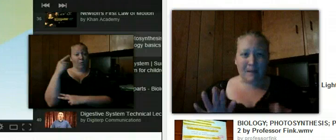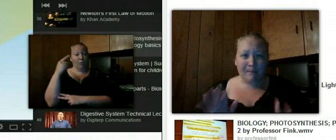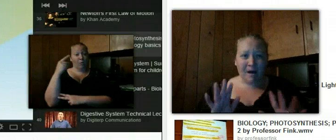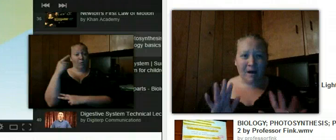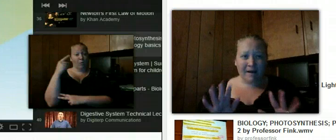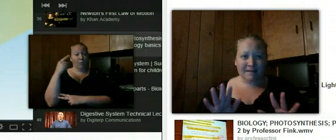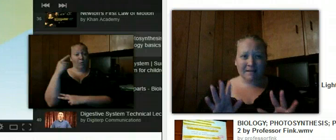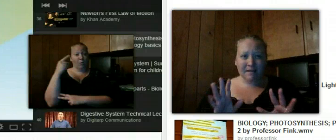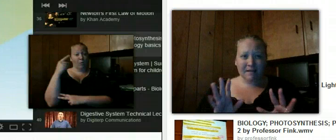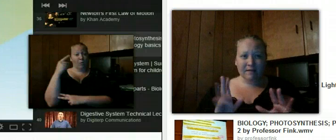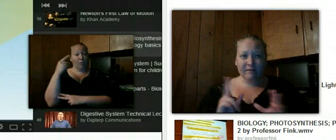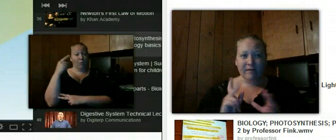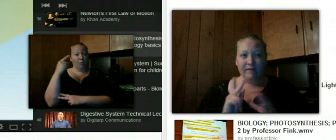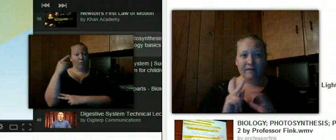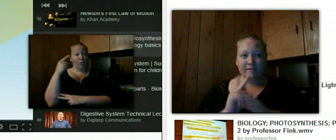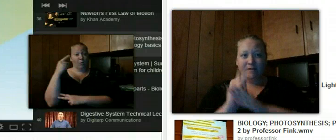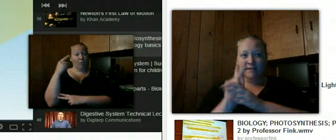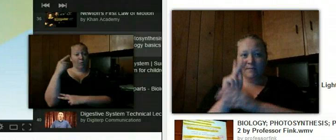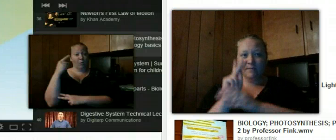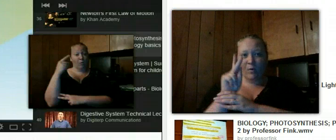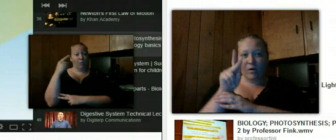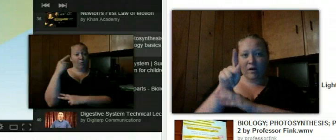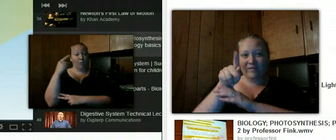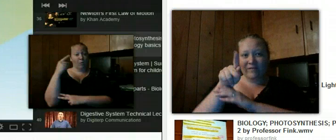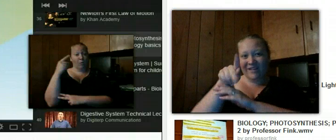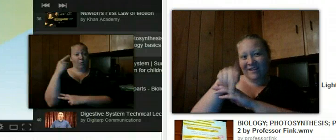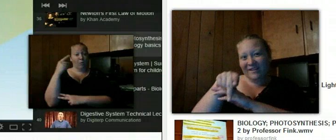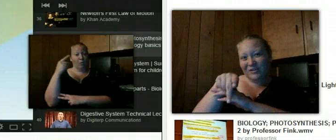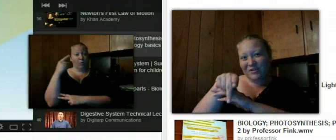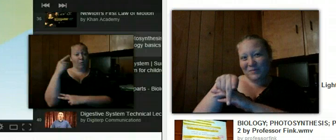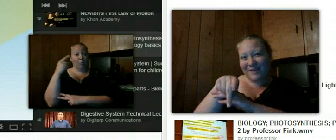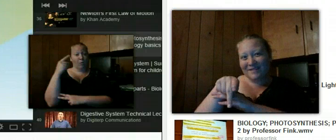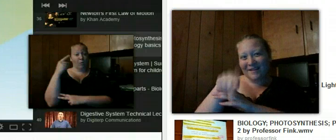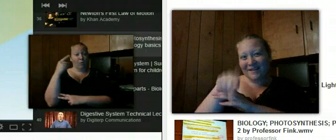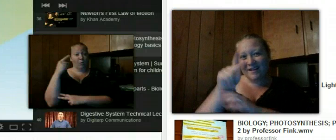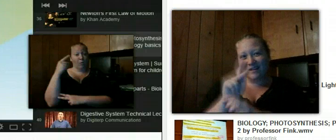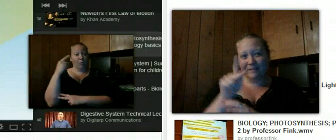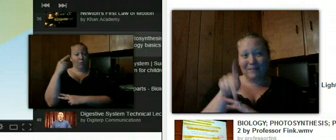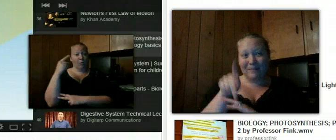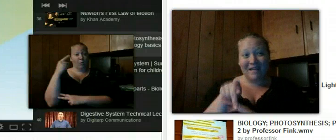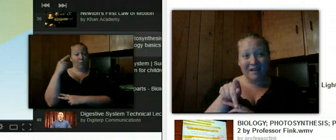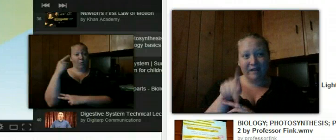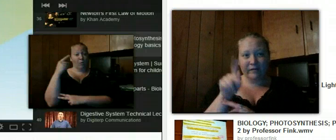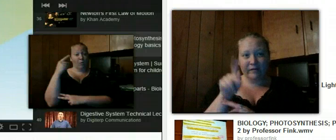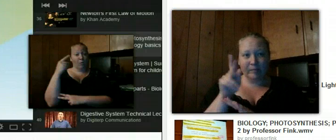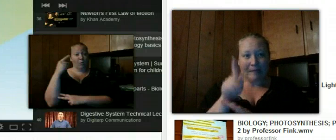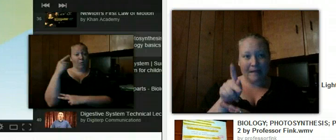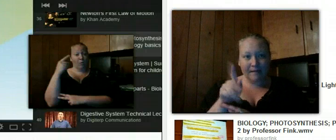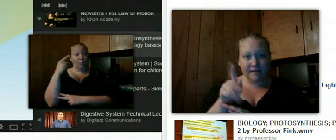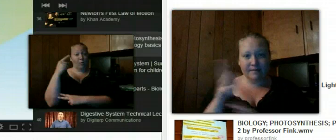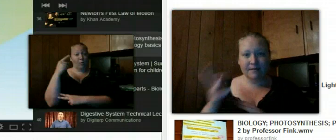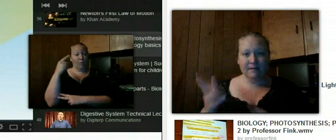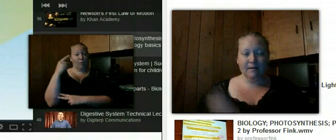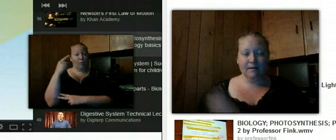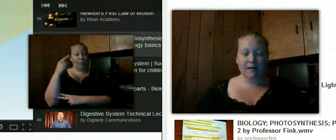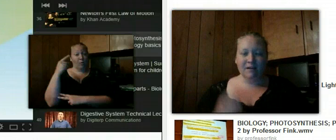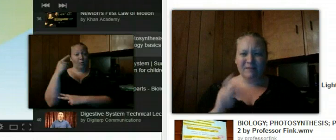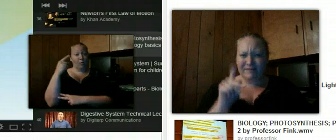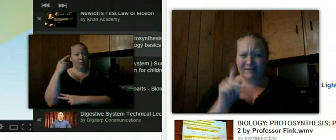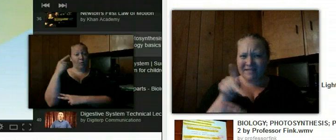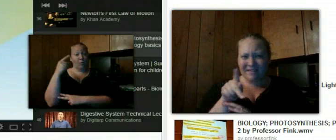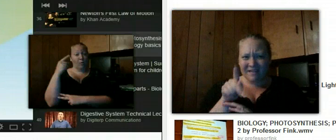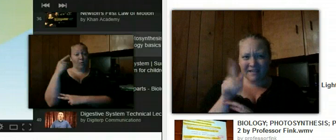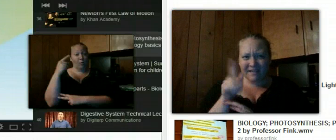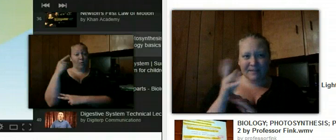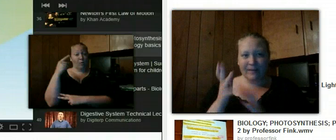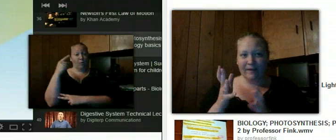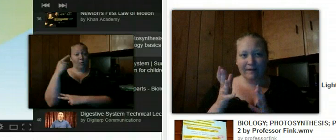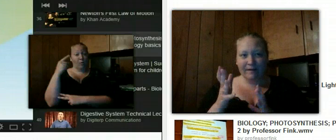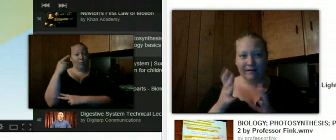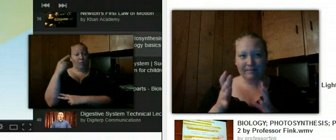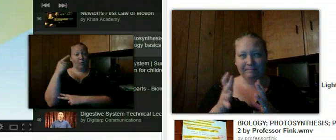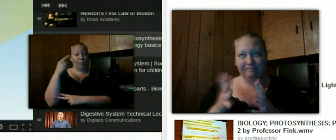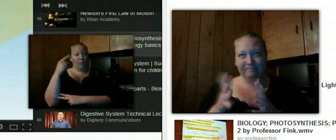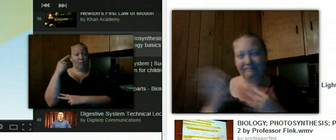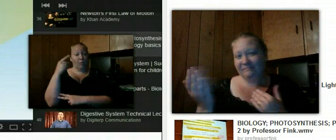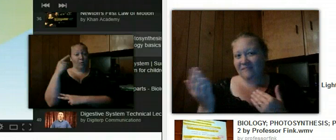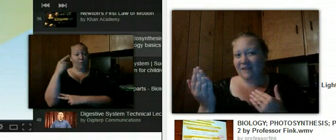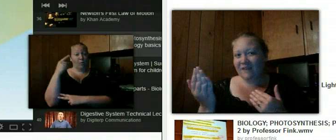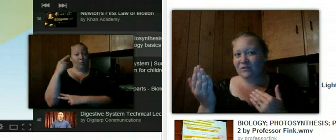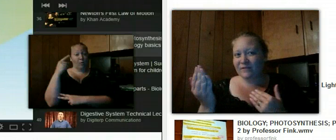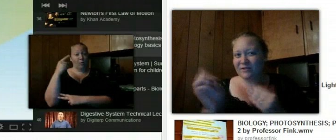And I'm not positive if this is more of an English-based sign, a P for plant. I've seen this, but